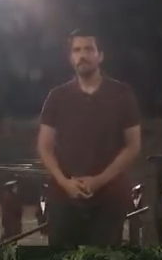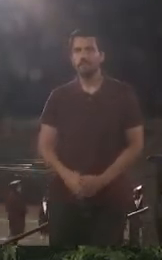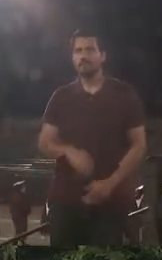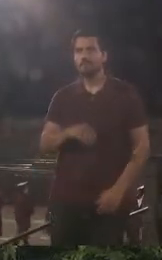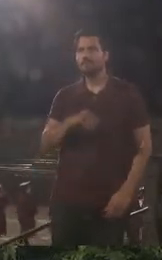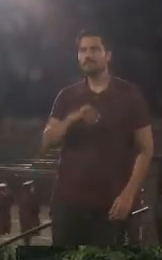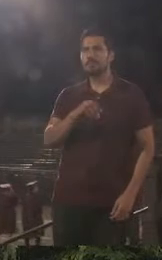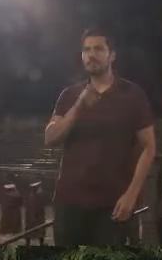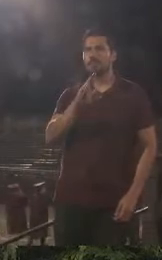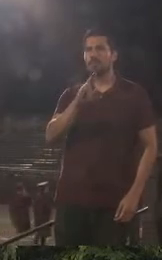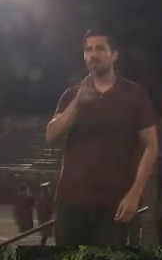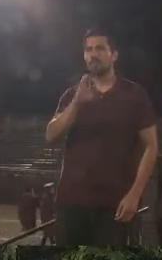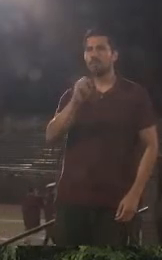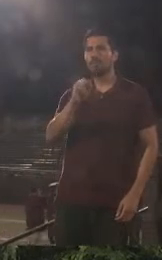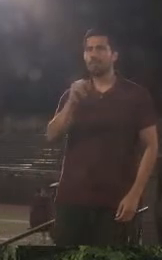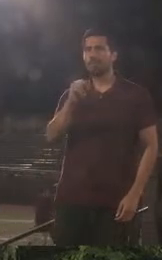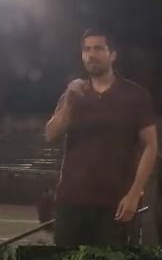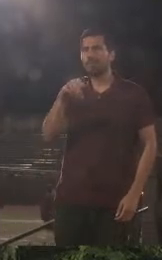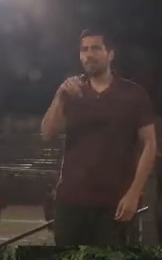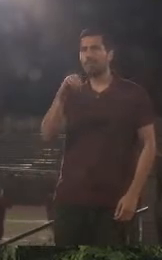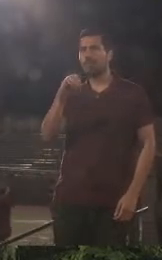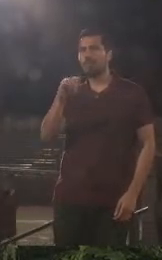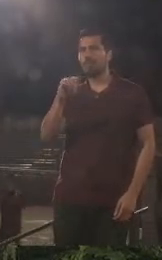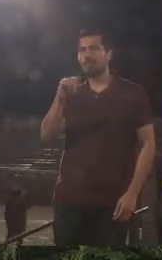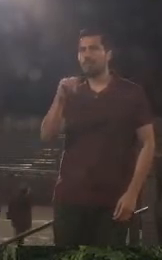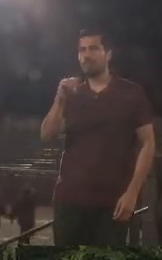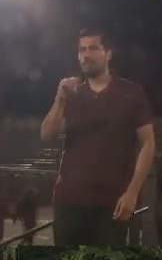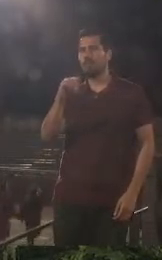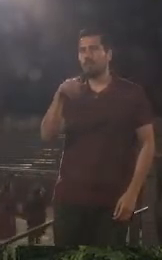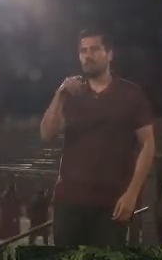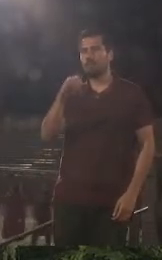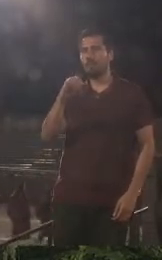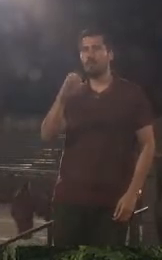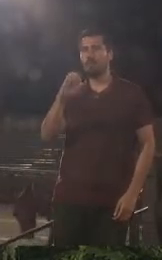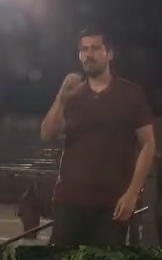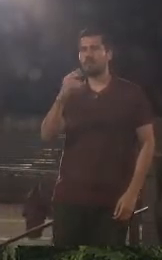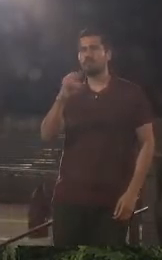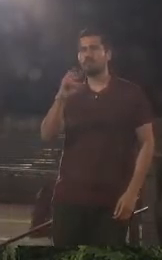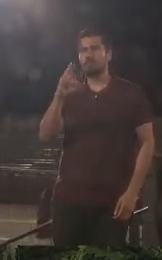Delvin Ruben Pacheco will be attending St. Mary's University.